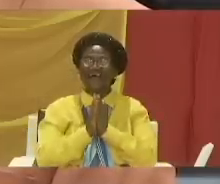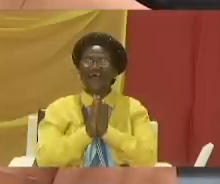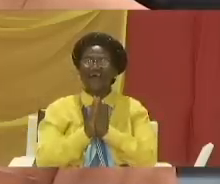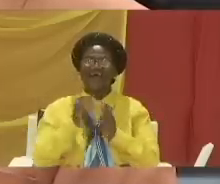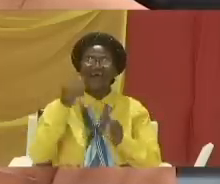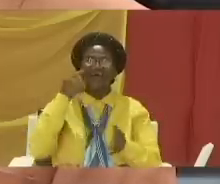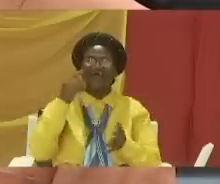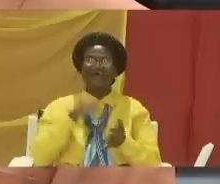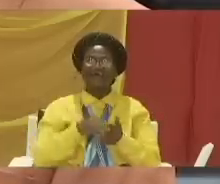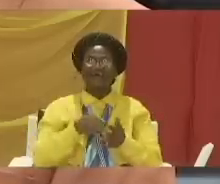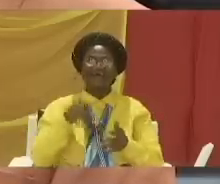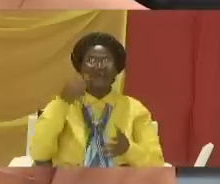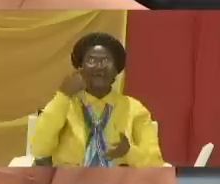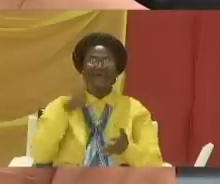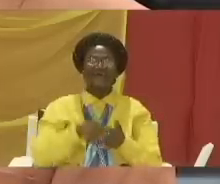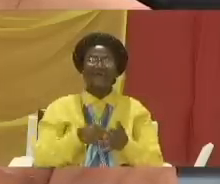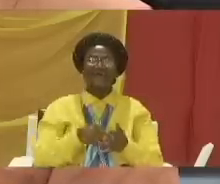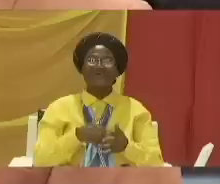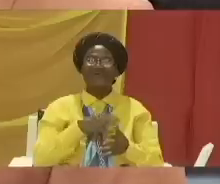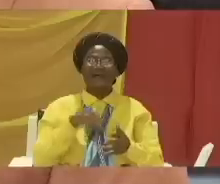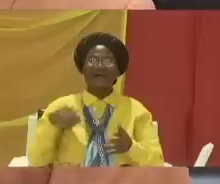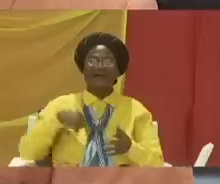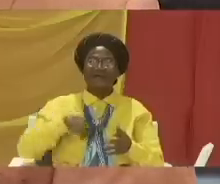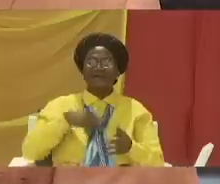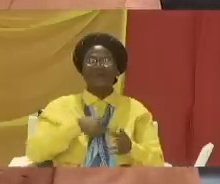And I was just smiling and saying, amen.